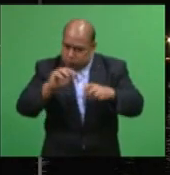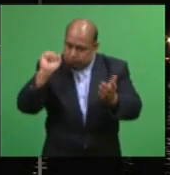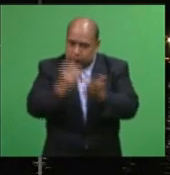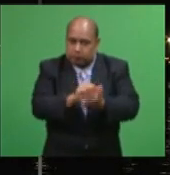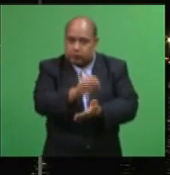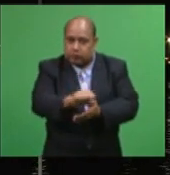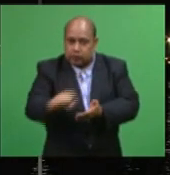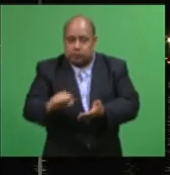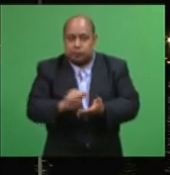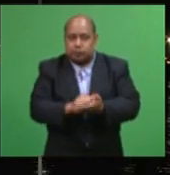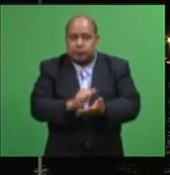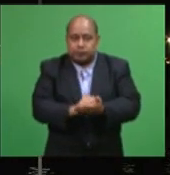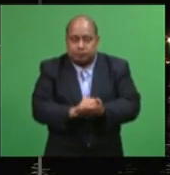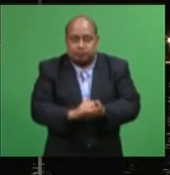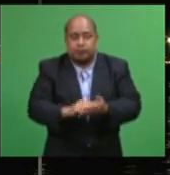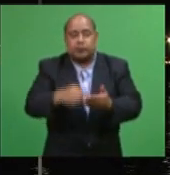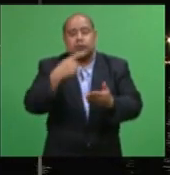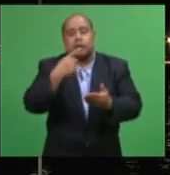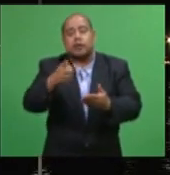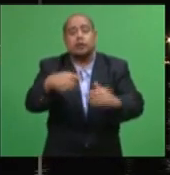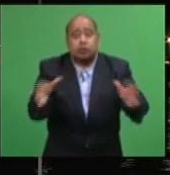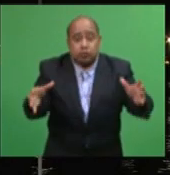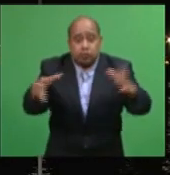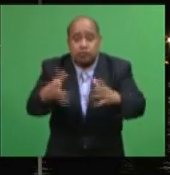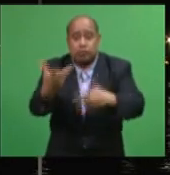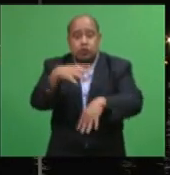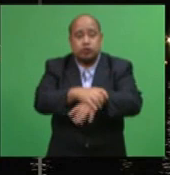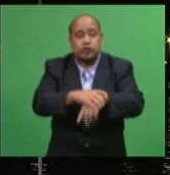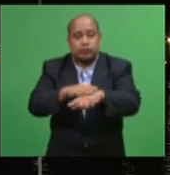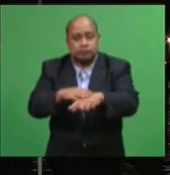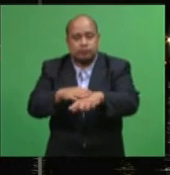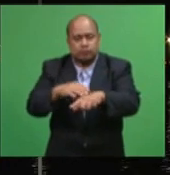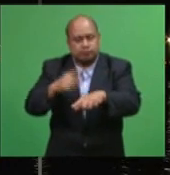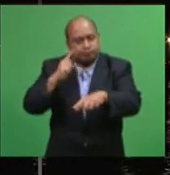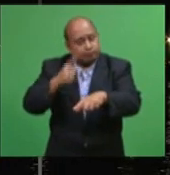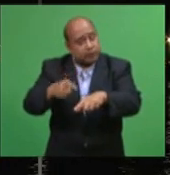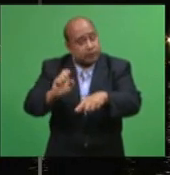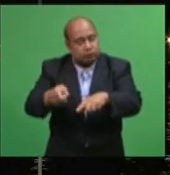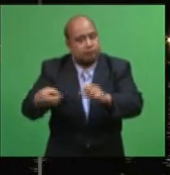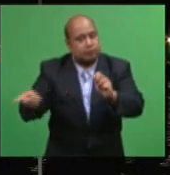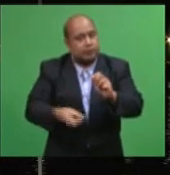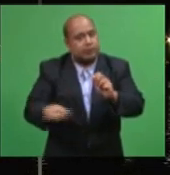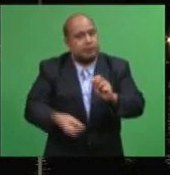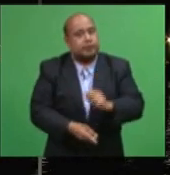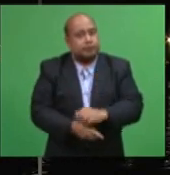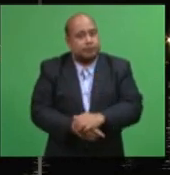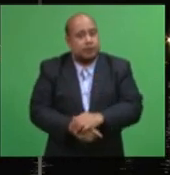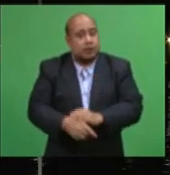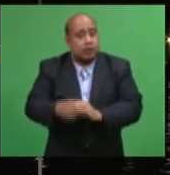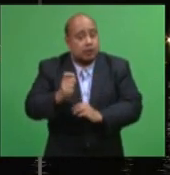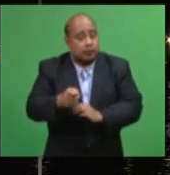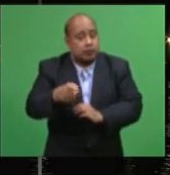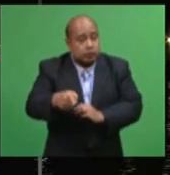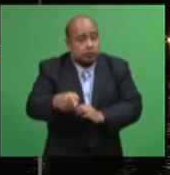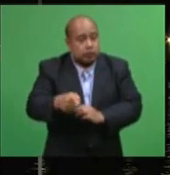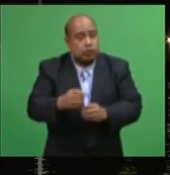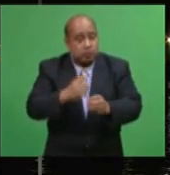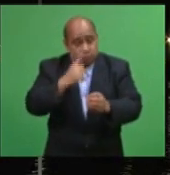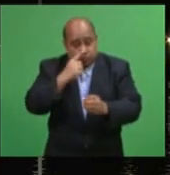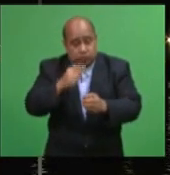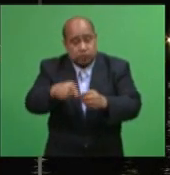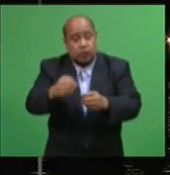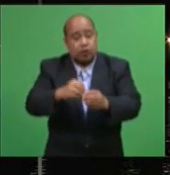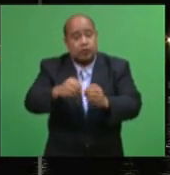the force will institute internal disciplinary processes and, if charged, officers will be produced in court.